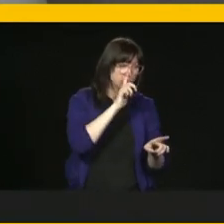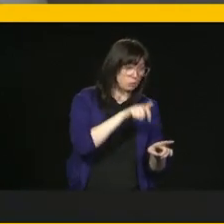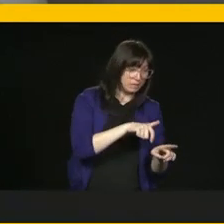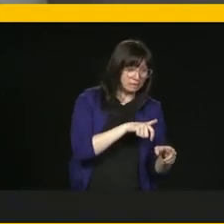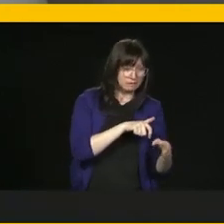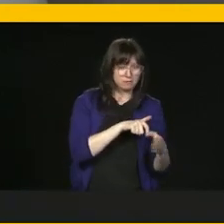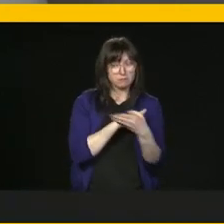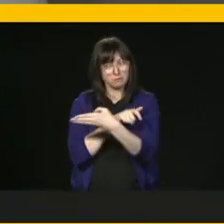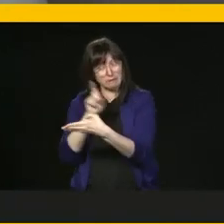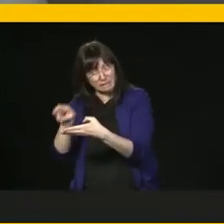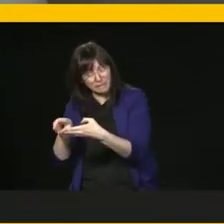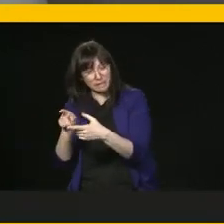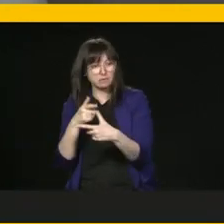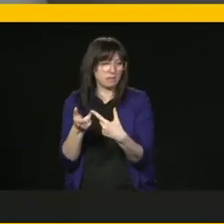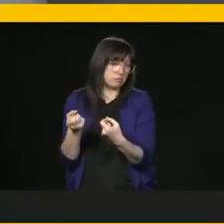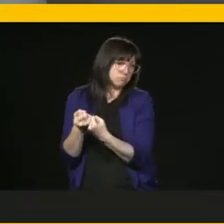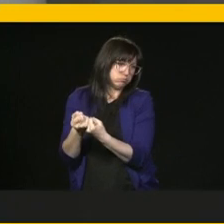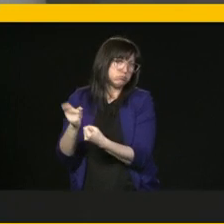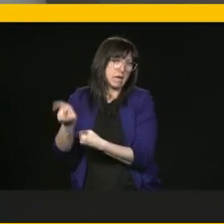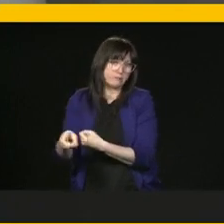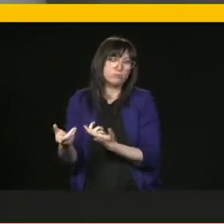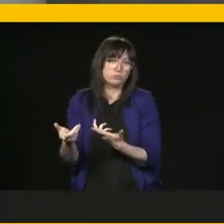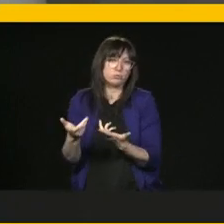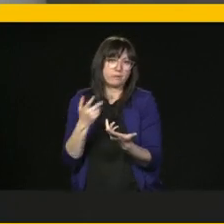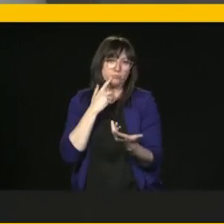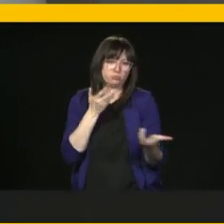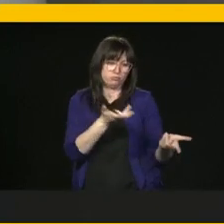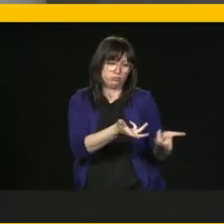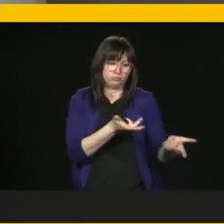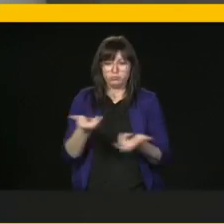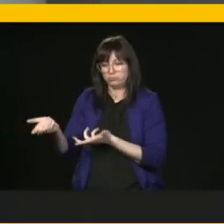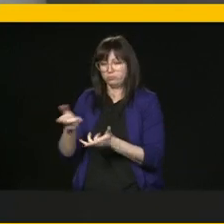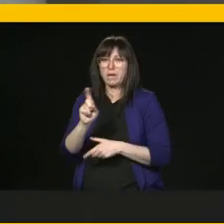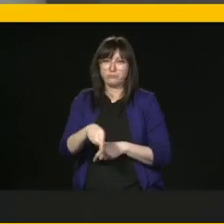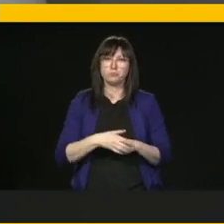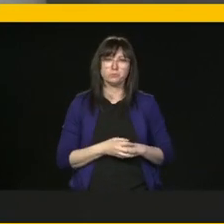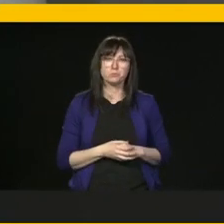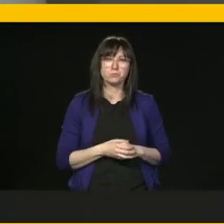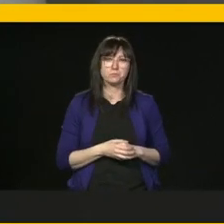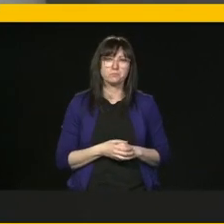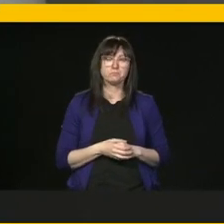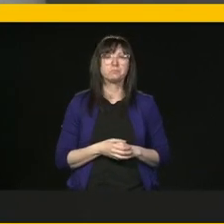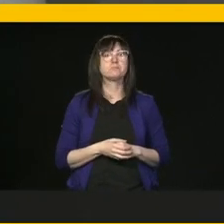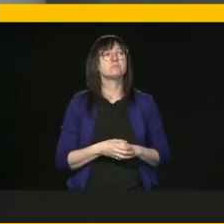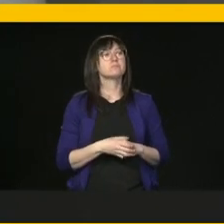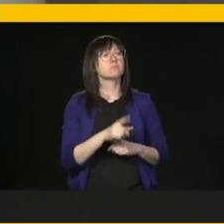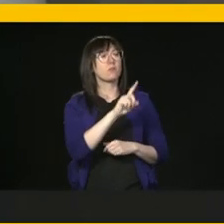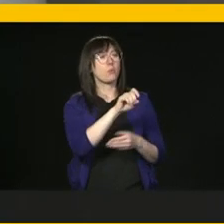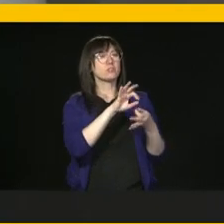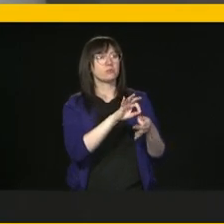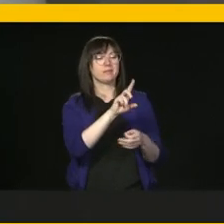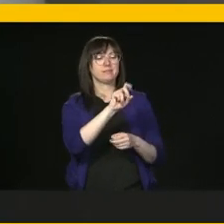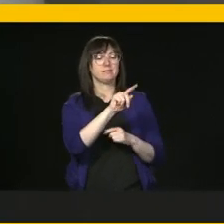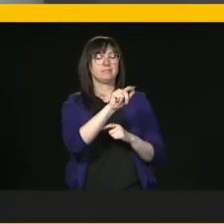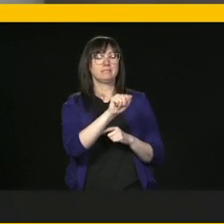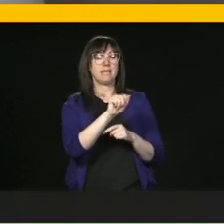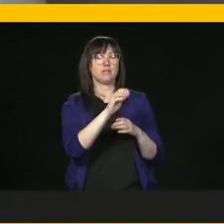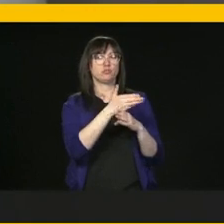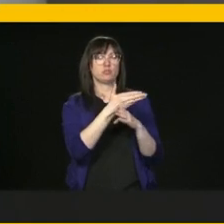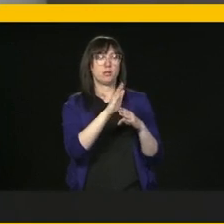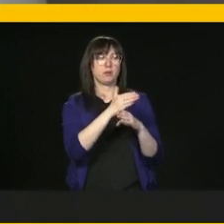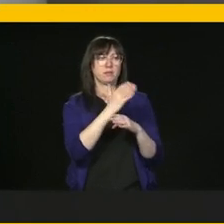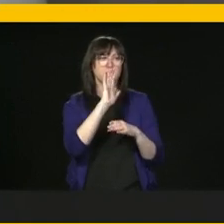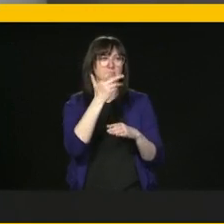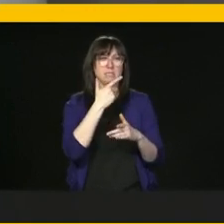also responsive to those needs. And a question about data sharing. It appears there's a patchwork of data that the provinces are